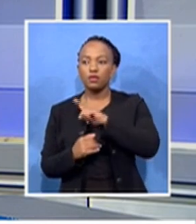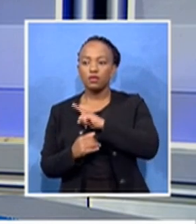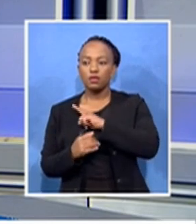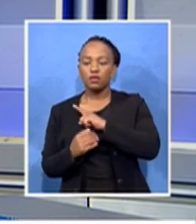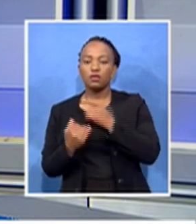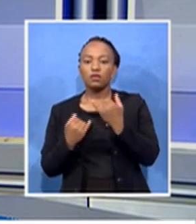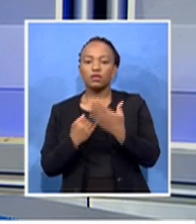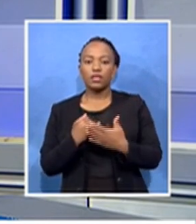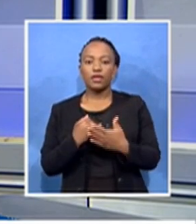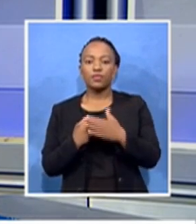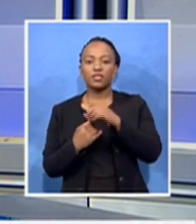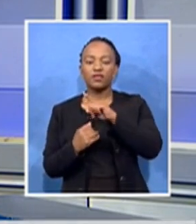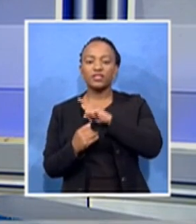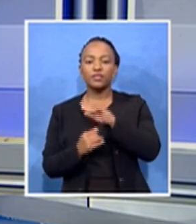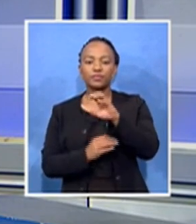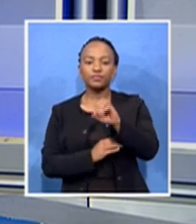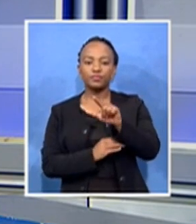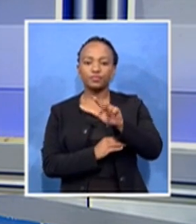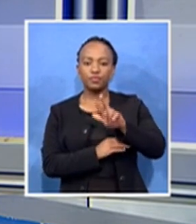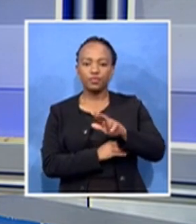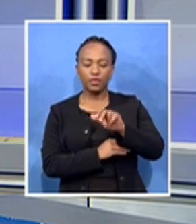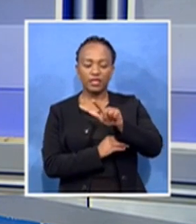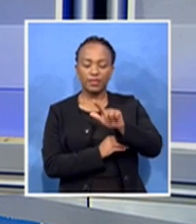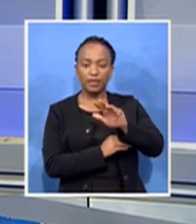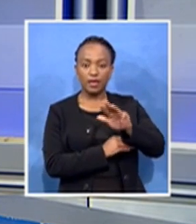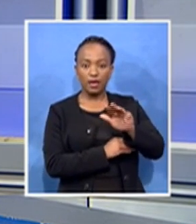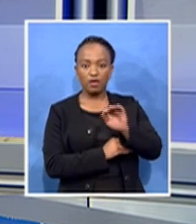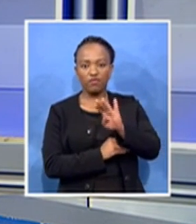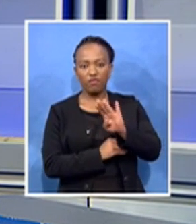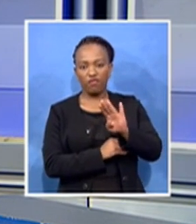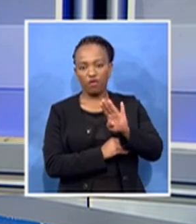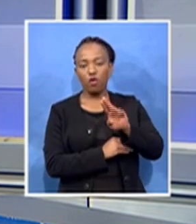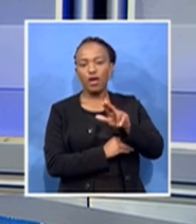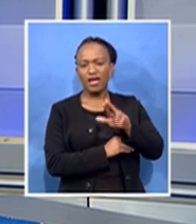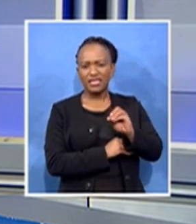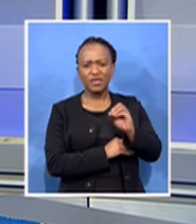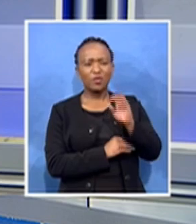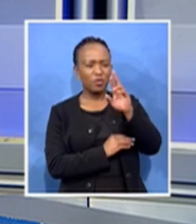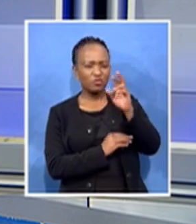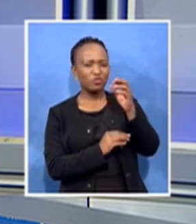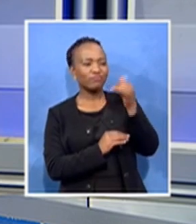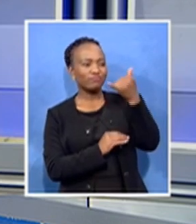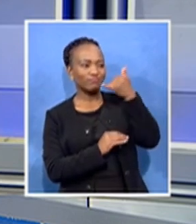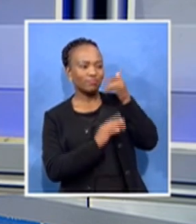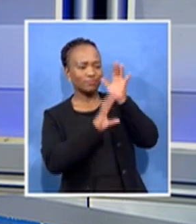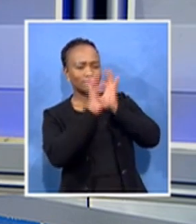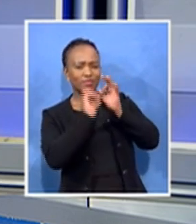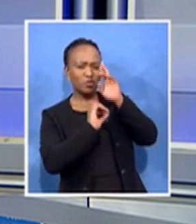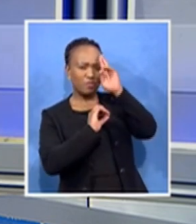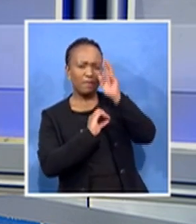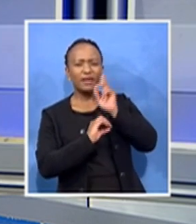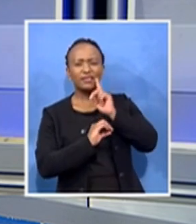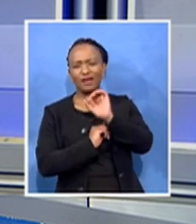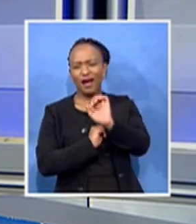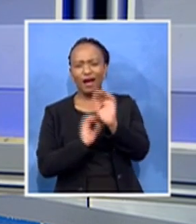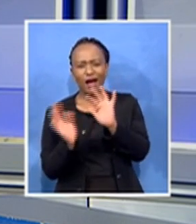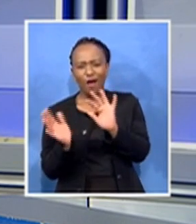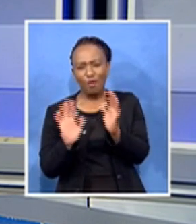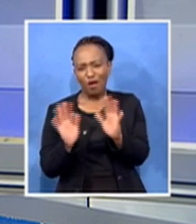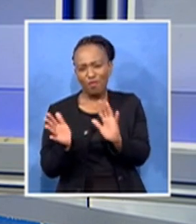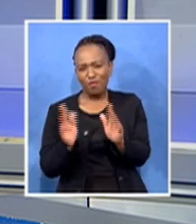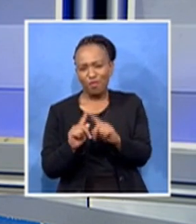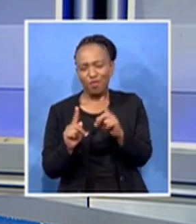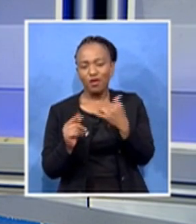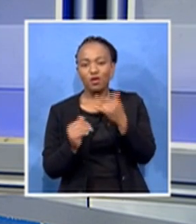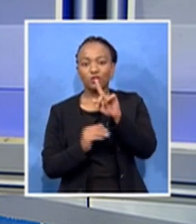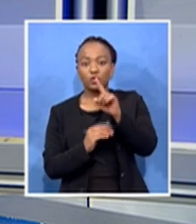078-799-4480. Speak to us, your memories of your teacher. Speak to us on anything you'd like to have a chat with us. The question we've been asking, how did the teacher mold you?